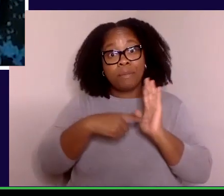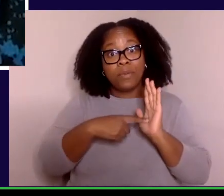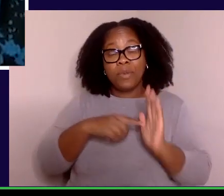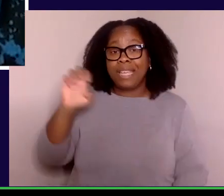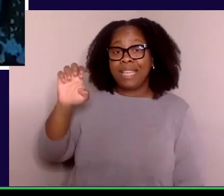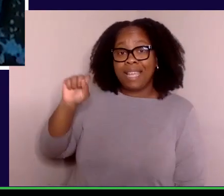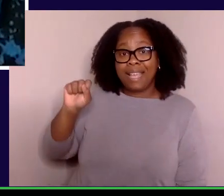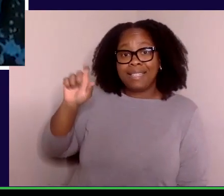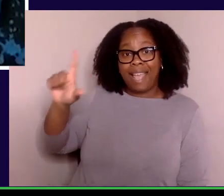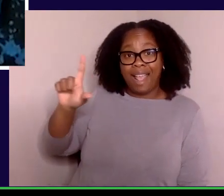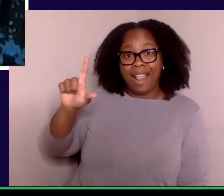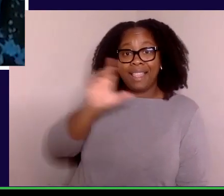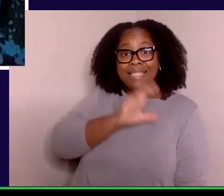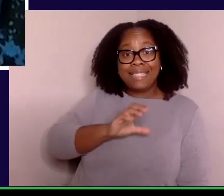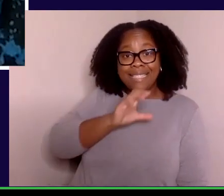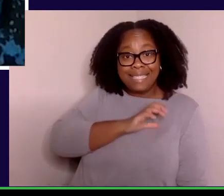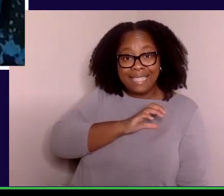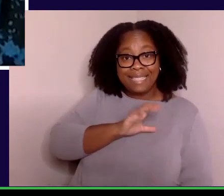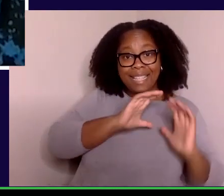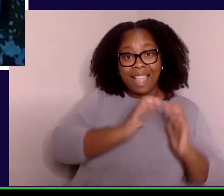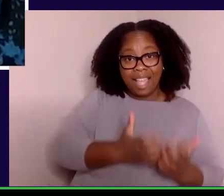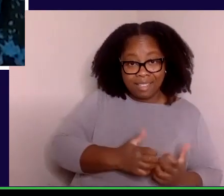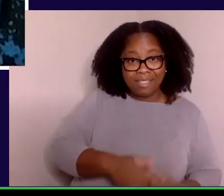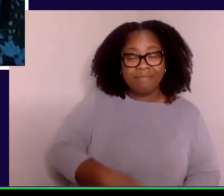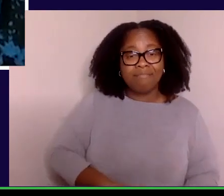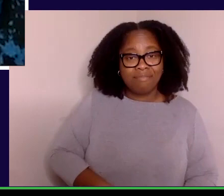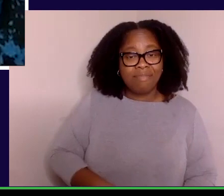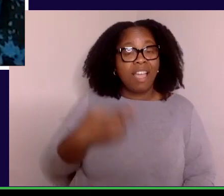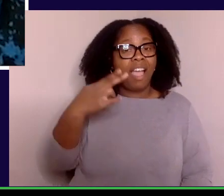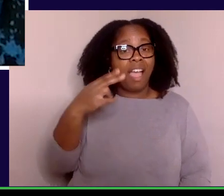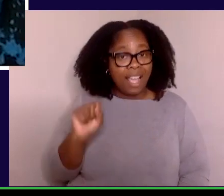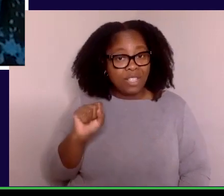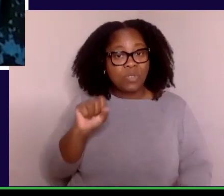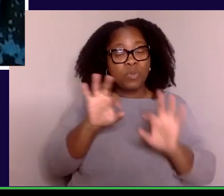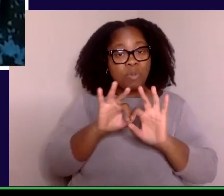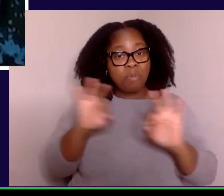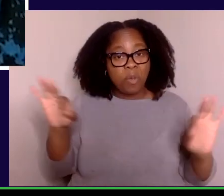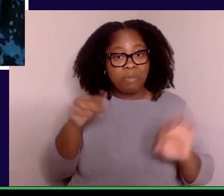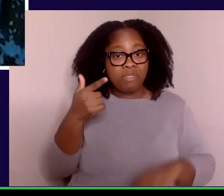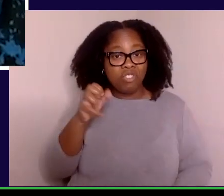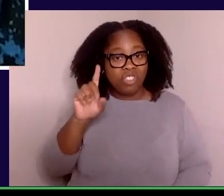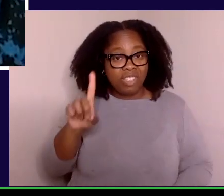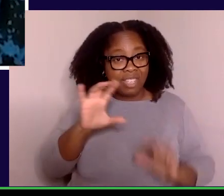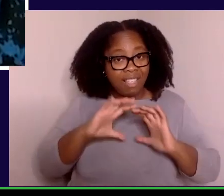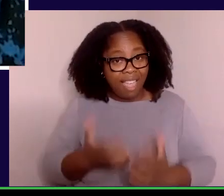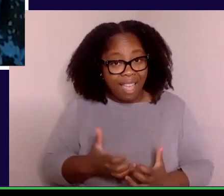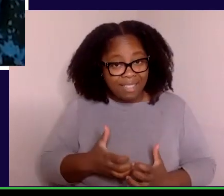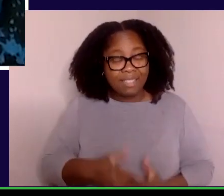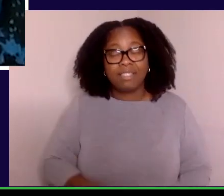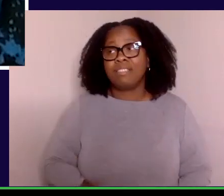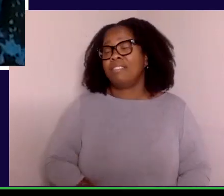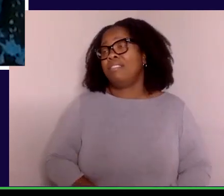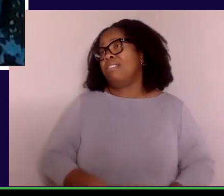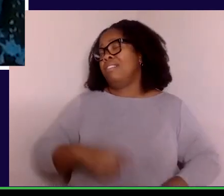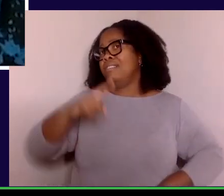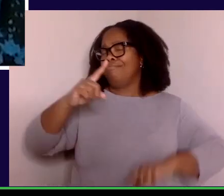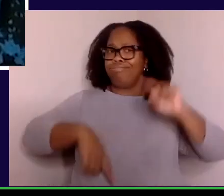classes, high school diploma and equivalency classes, and a truly vast array